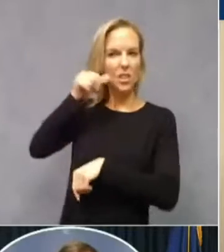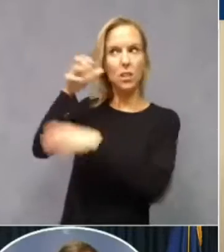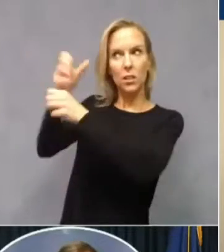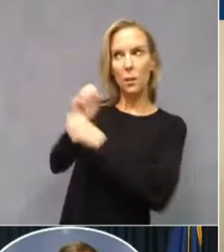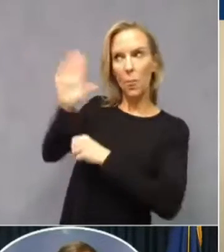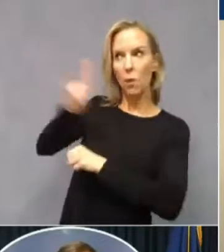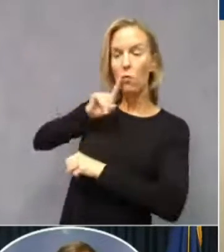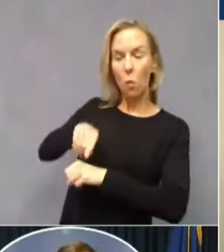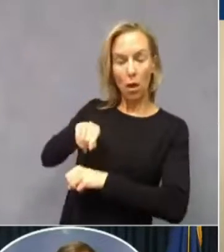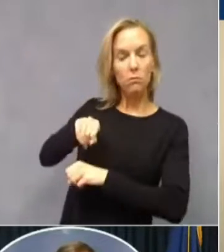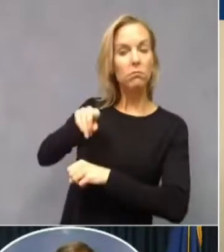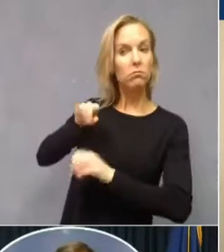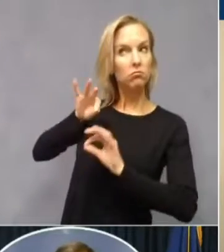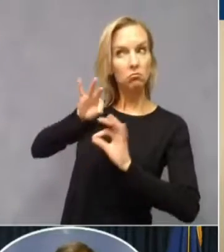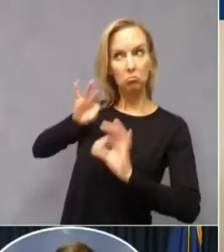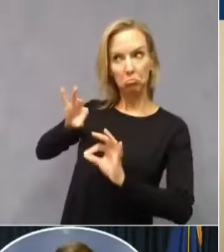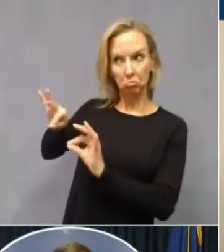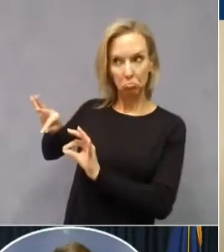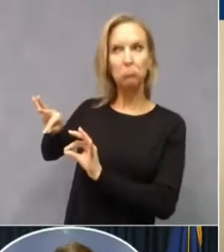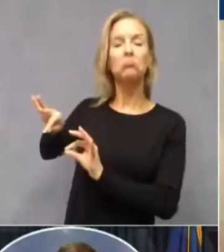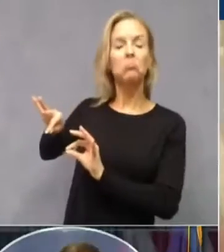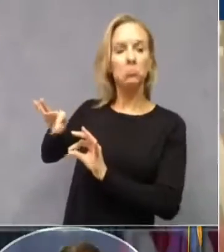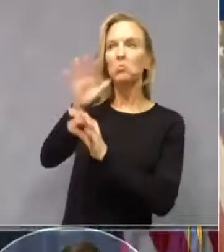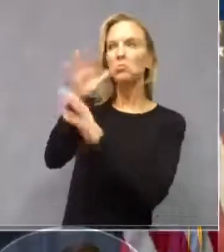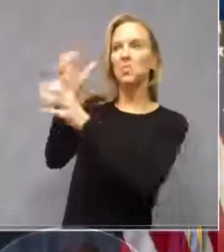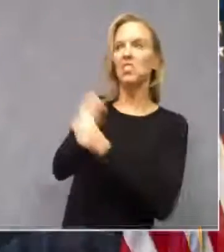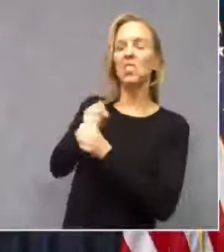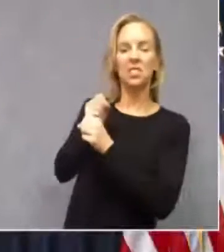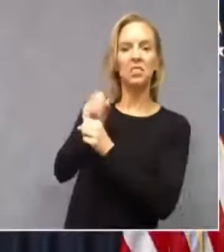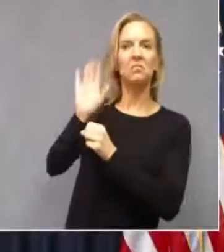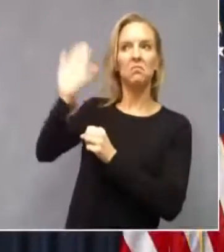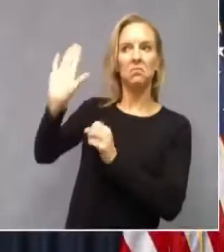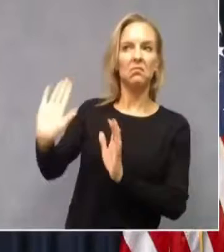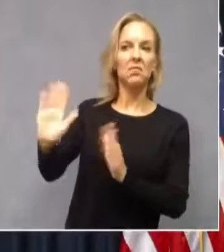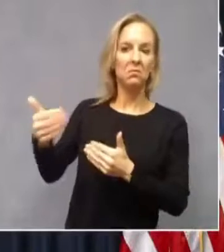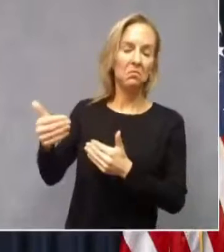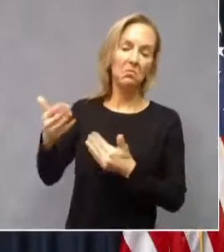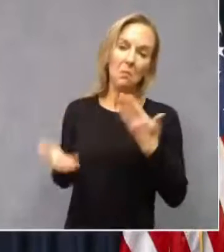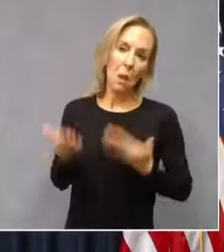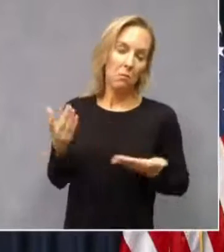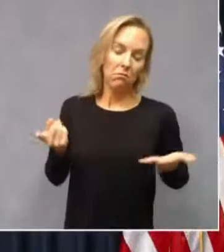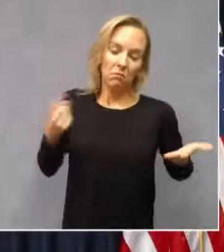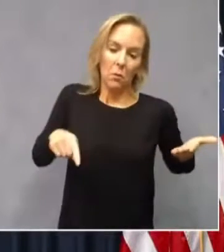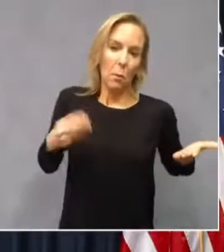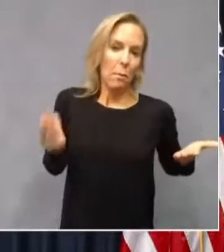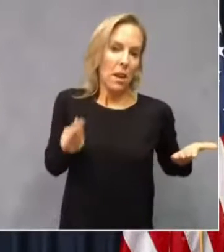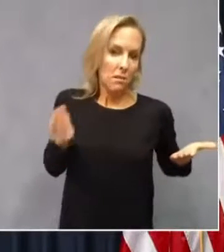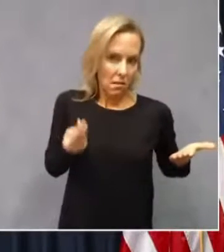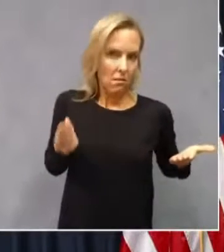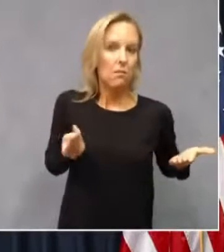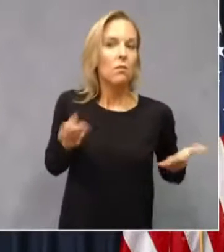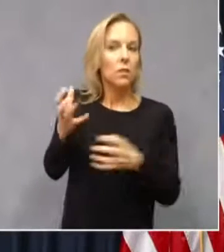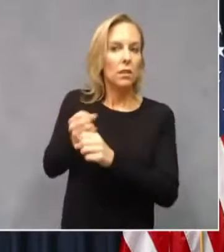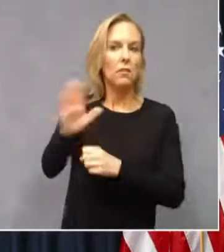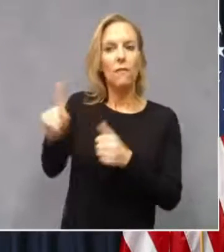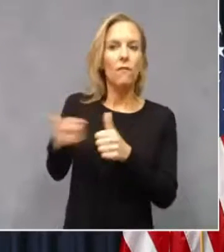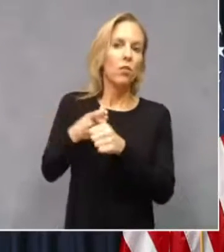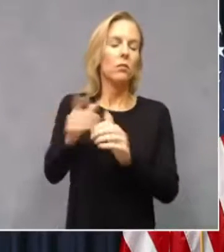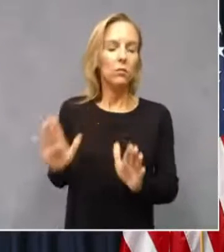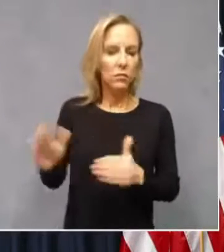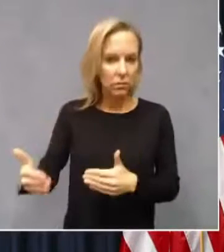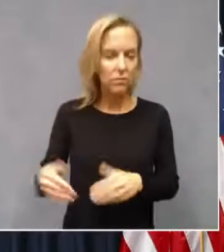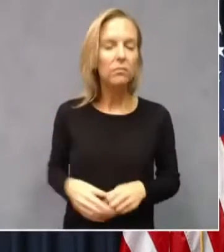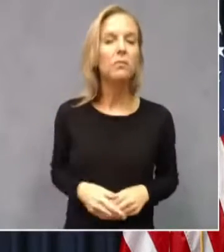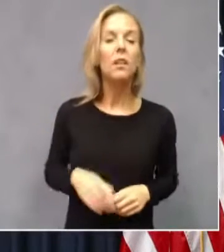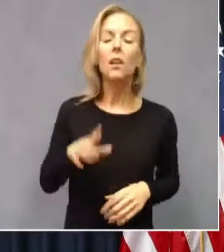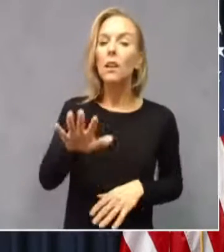goes the way we think it is, we will have shipments maybe even as early as Monday of next week. And remember, that will get every